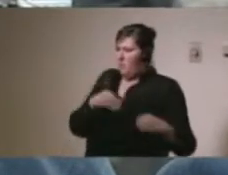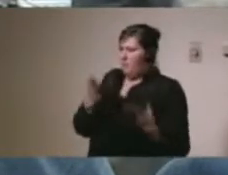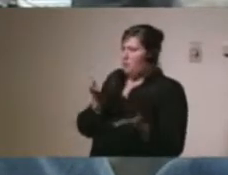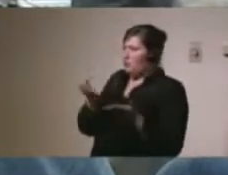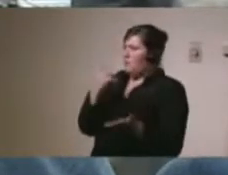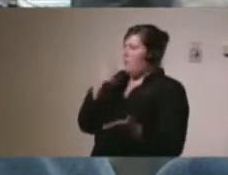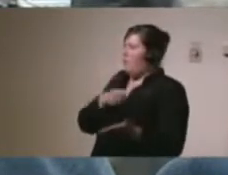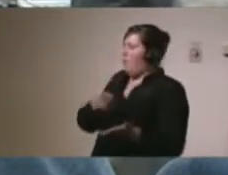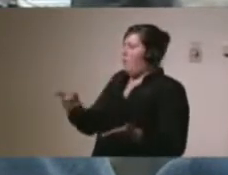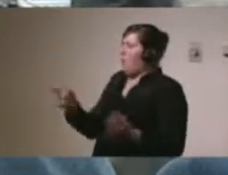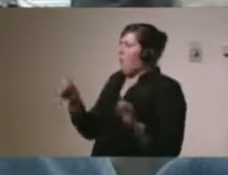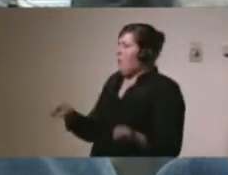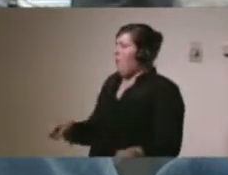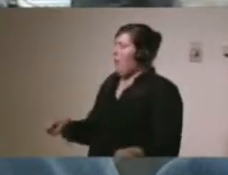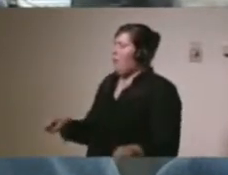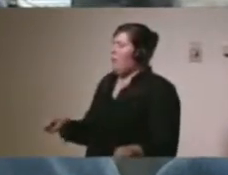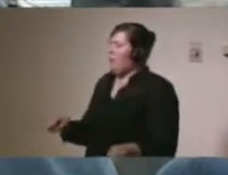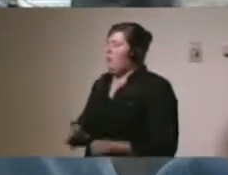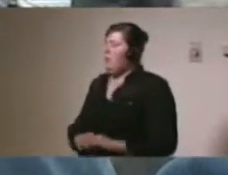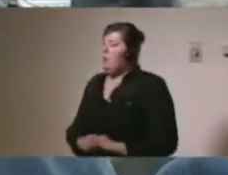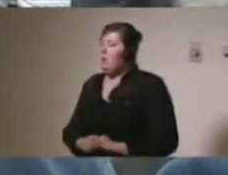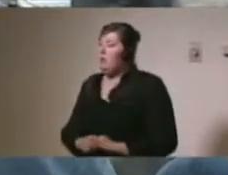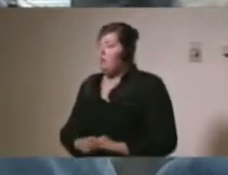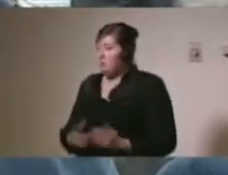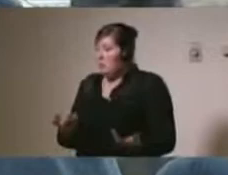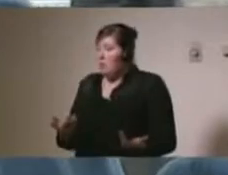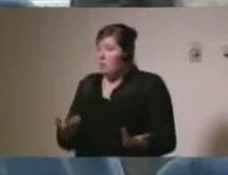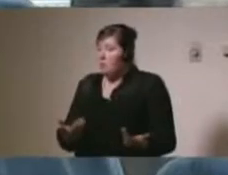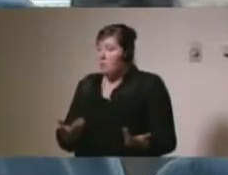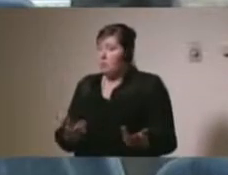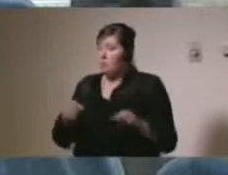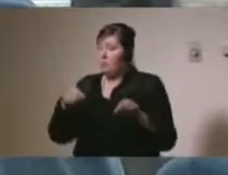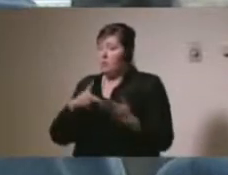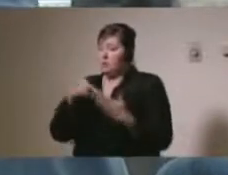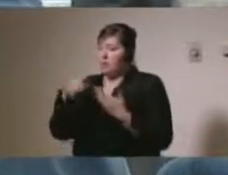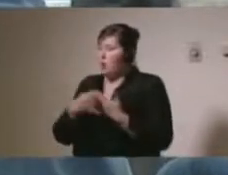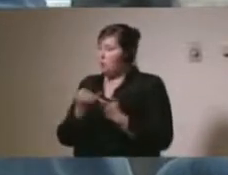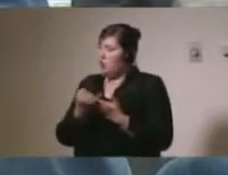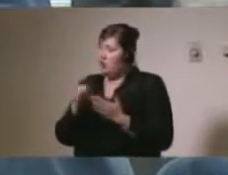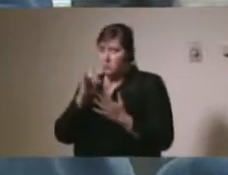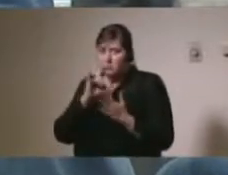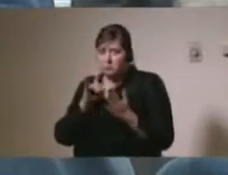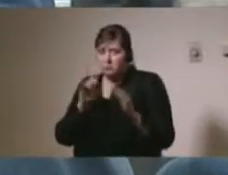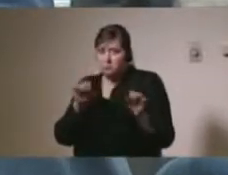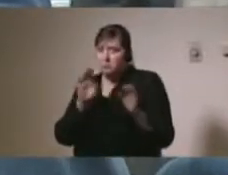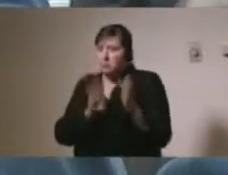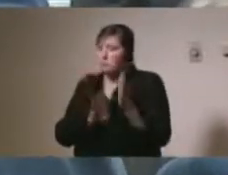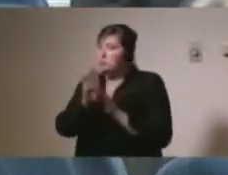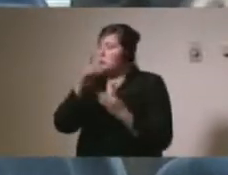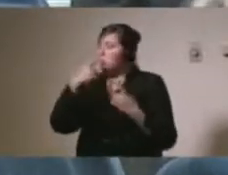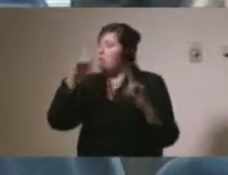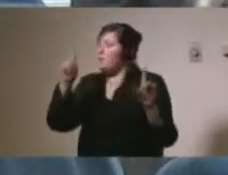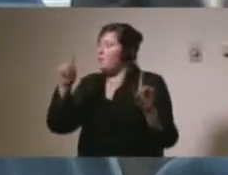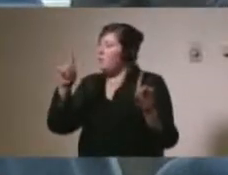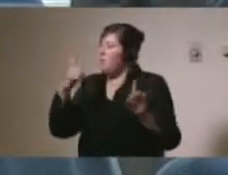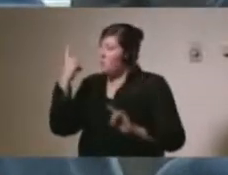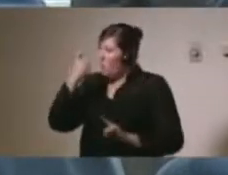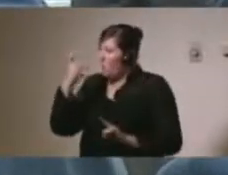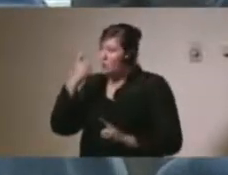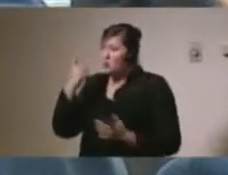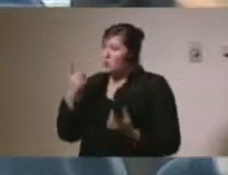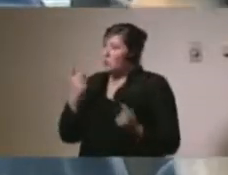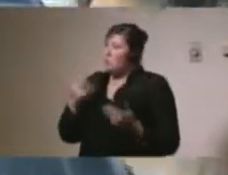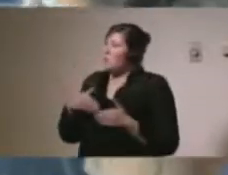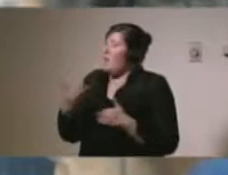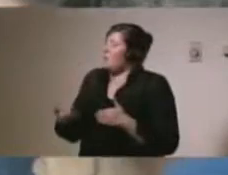There is the real possibility that this project could materialize. So are you going to be working on that? For instance,